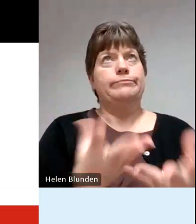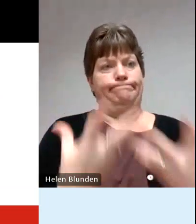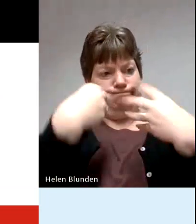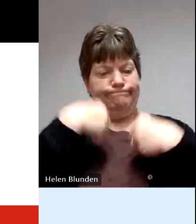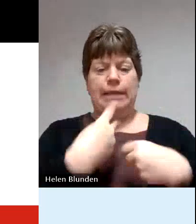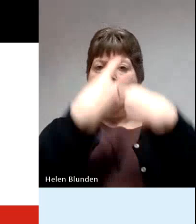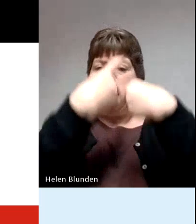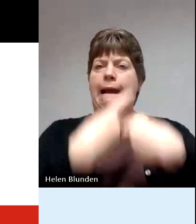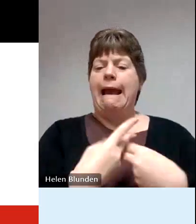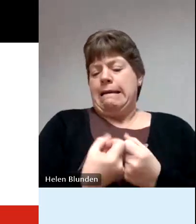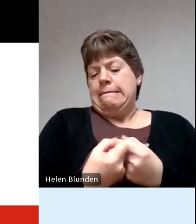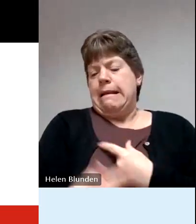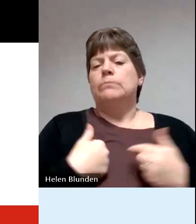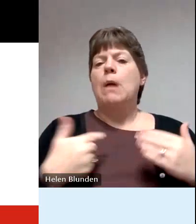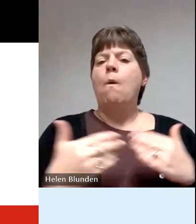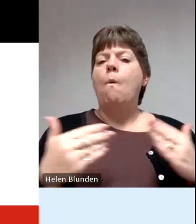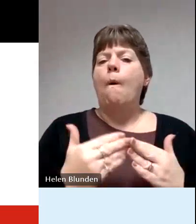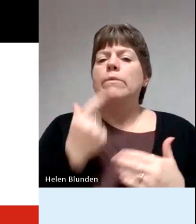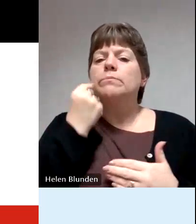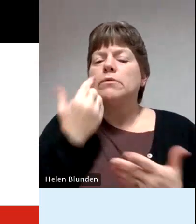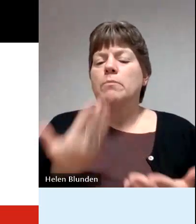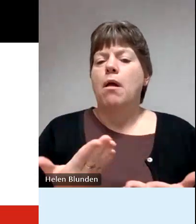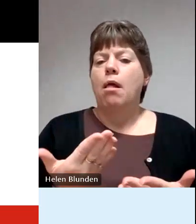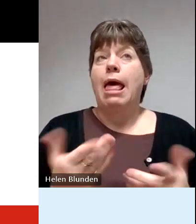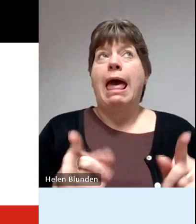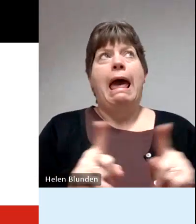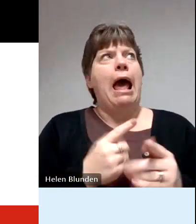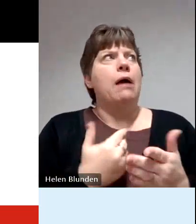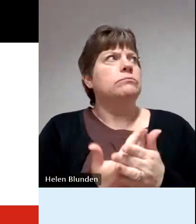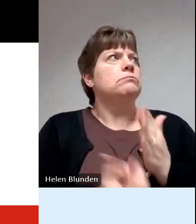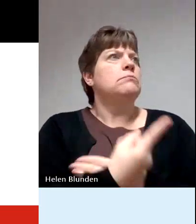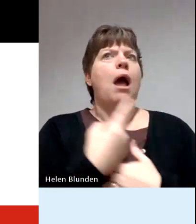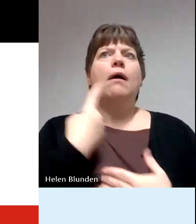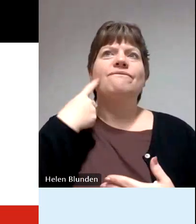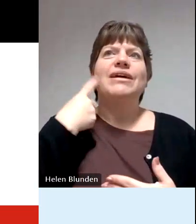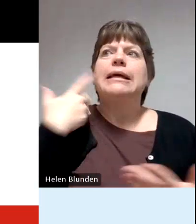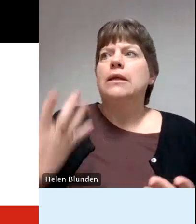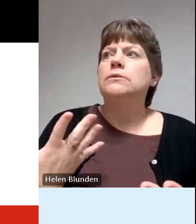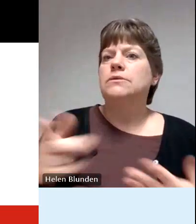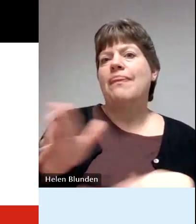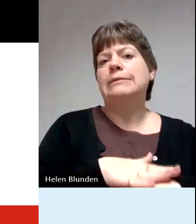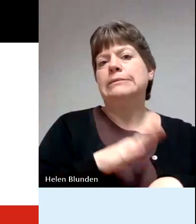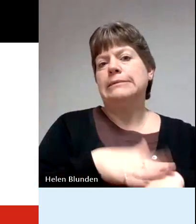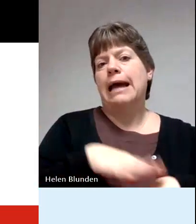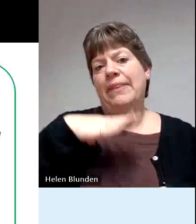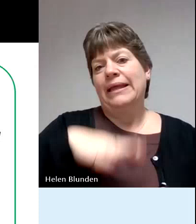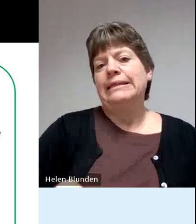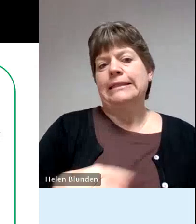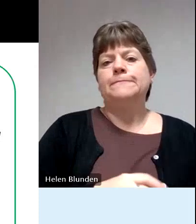as close to home as they can and as conveniently as they can at the time that they need it.